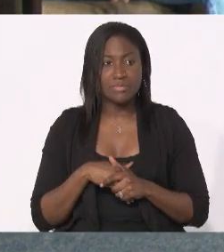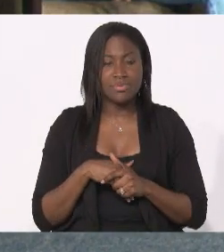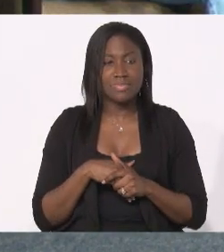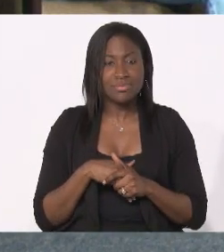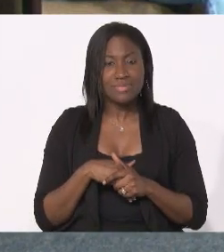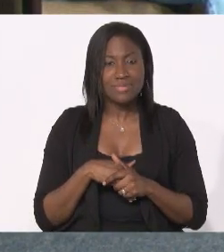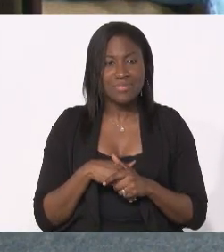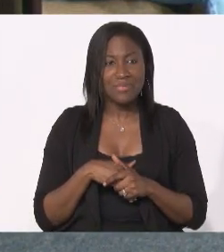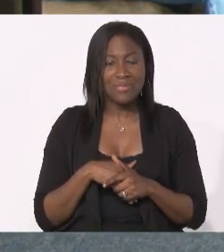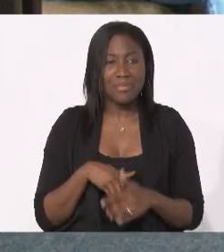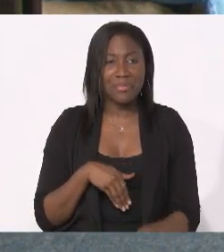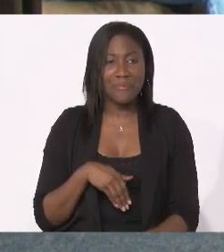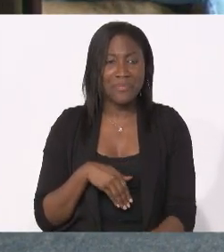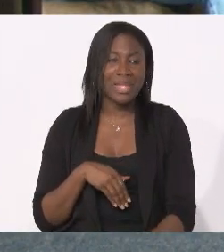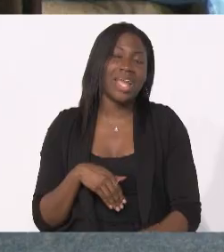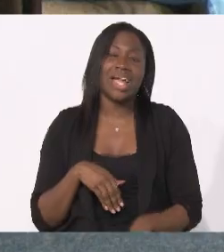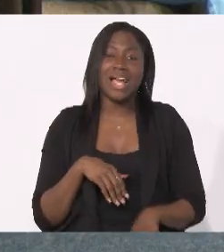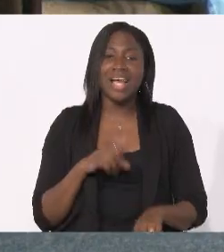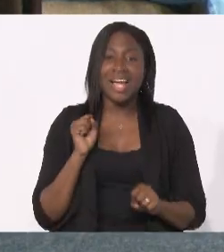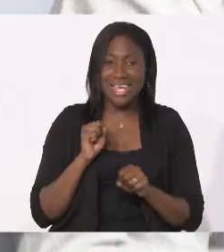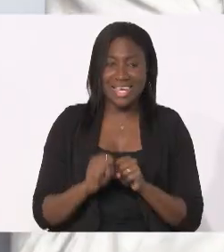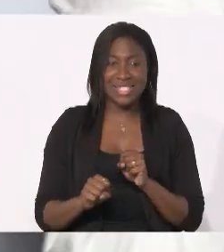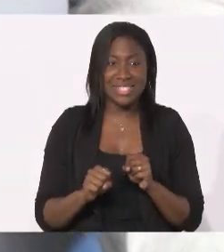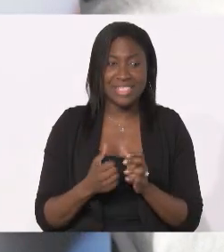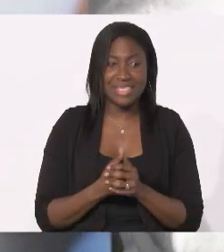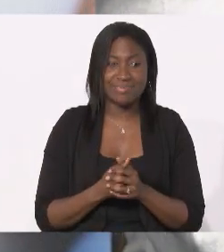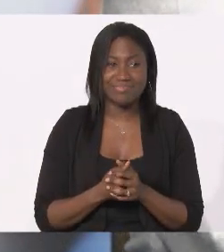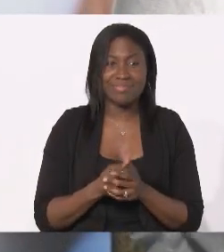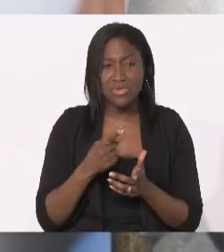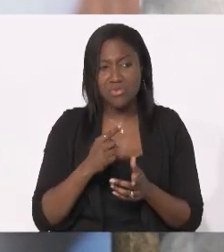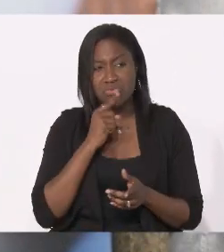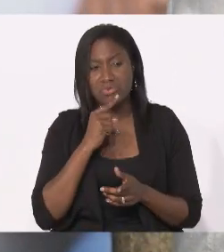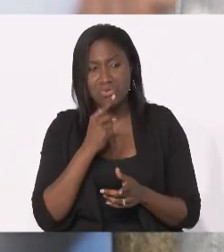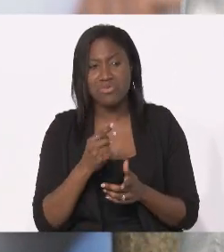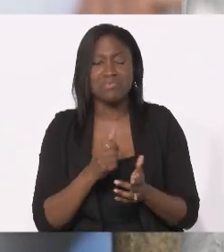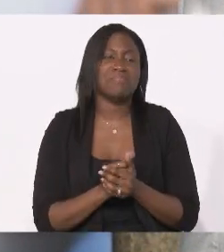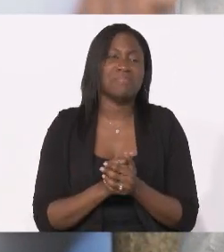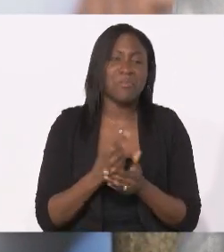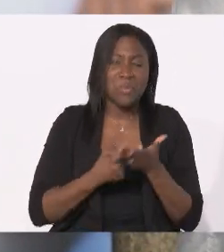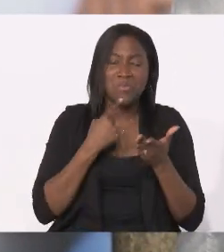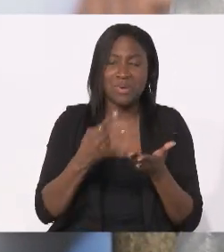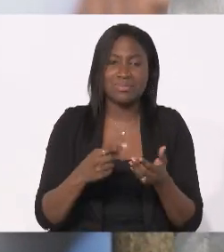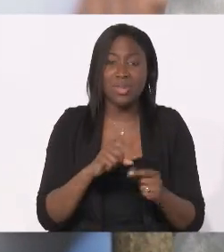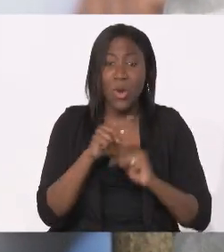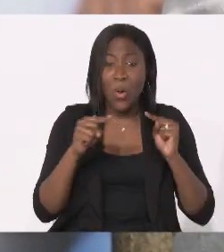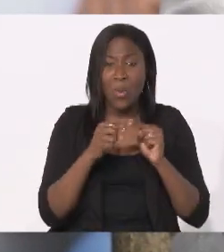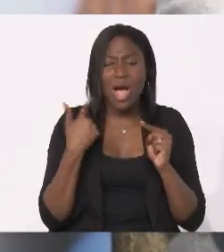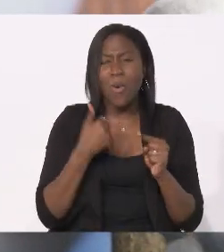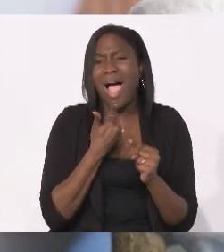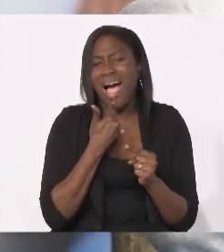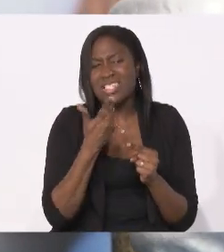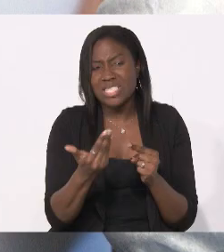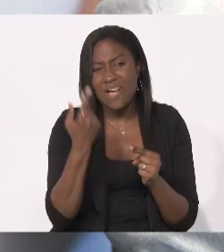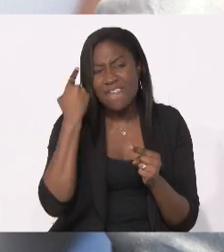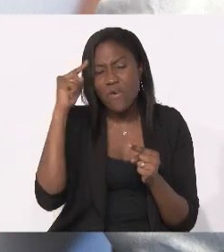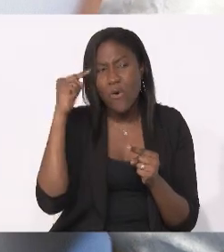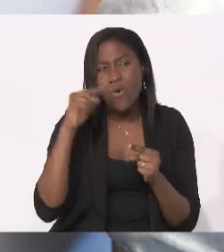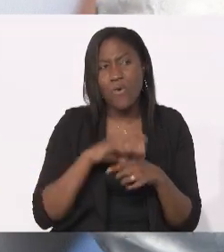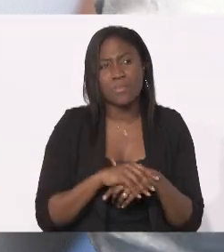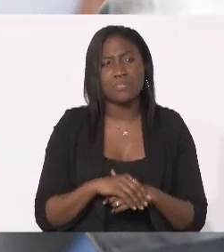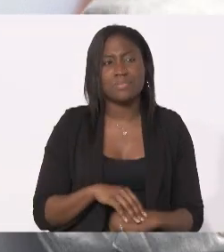furniture on stage. And when we did the TV series, they came on board. And now that they provided the furniture on the TV